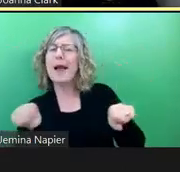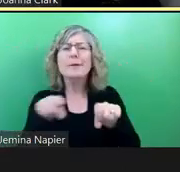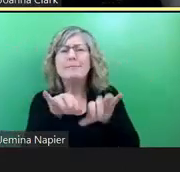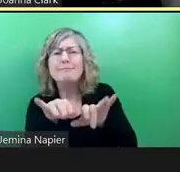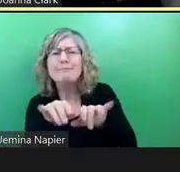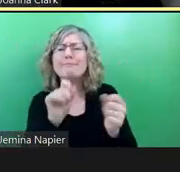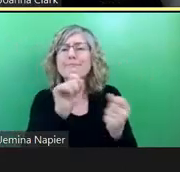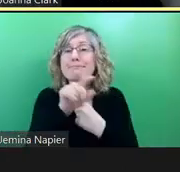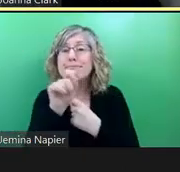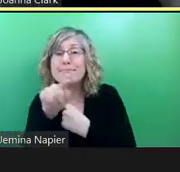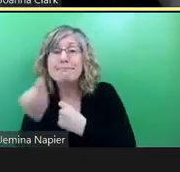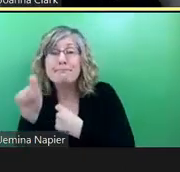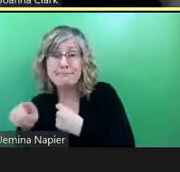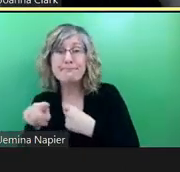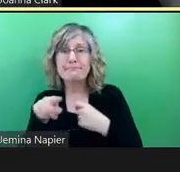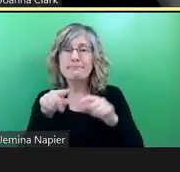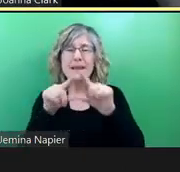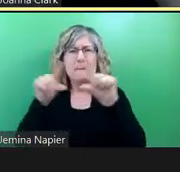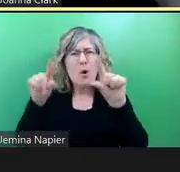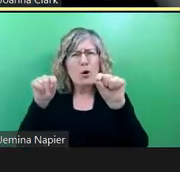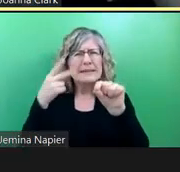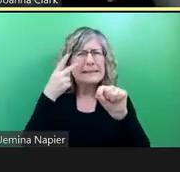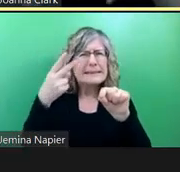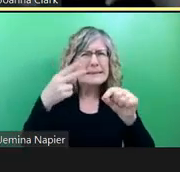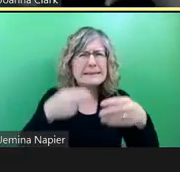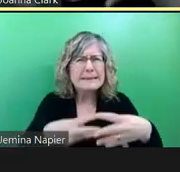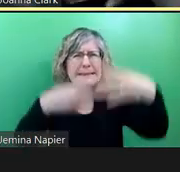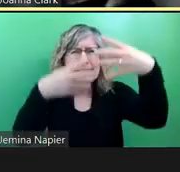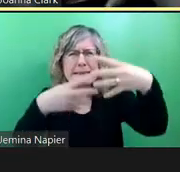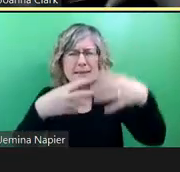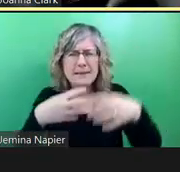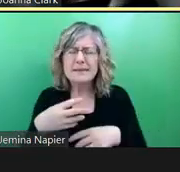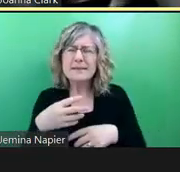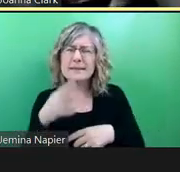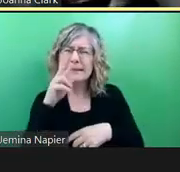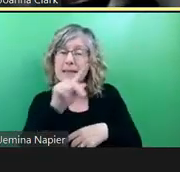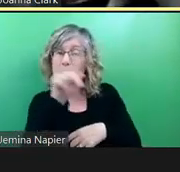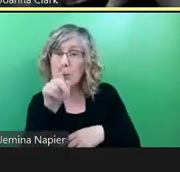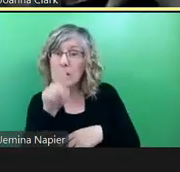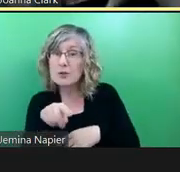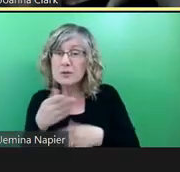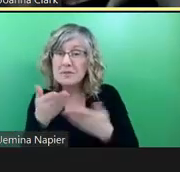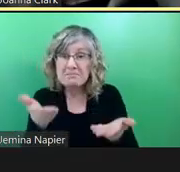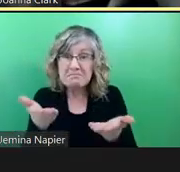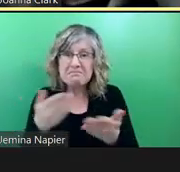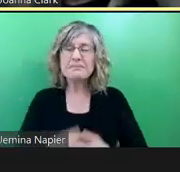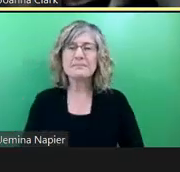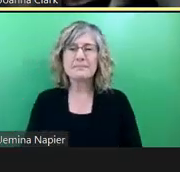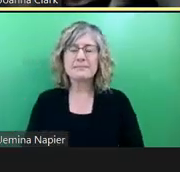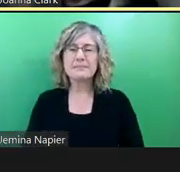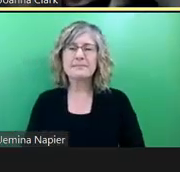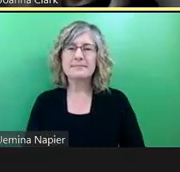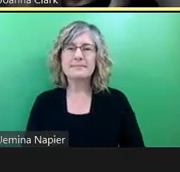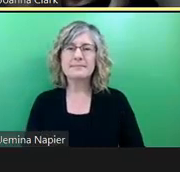in the box. It should be fairly self-explanatory. We give it a minute to come up on